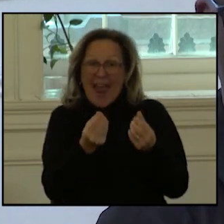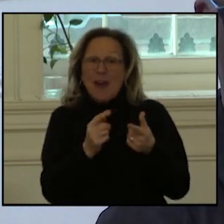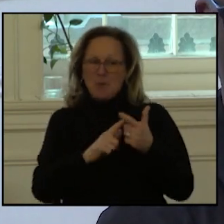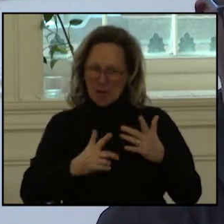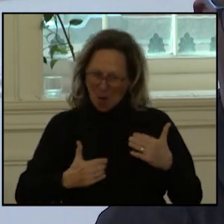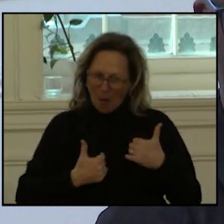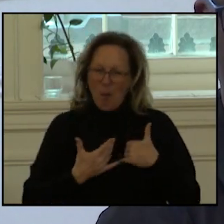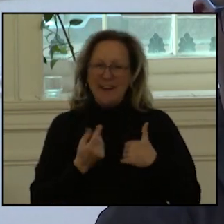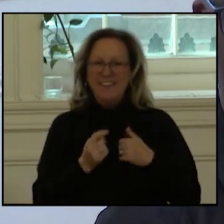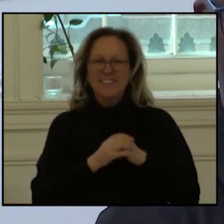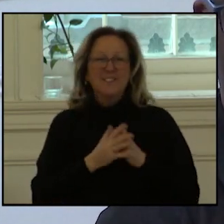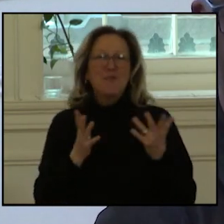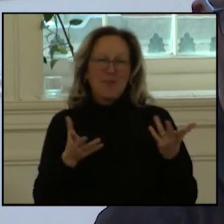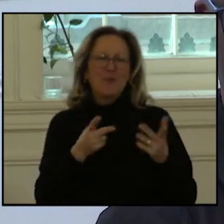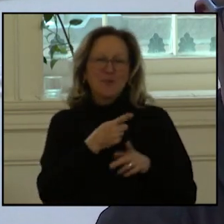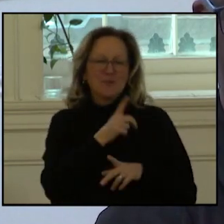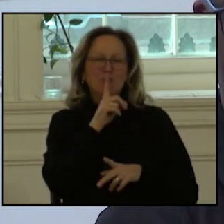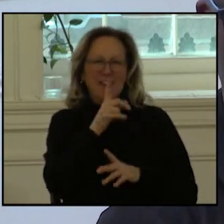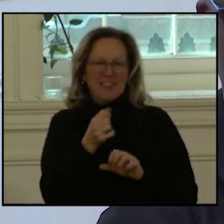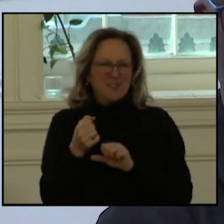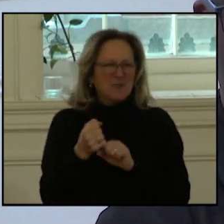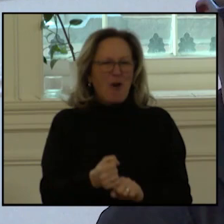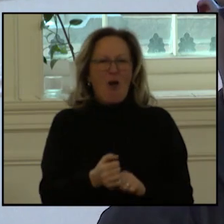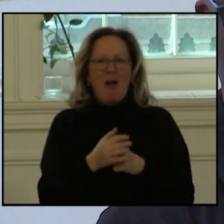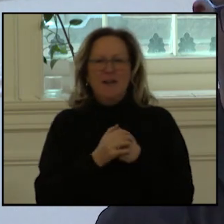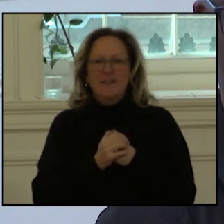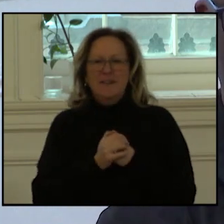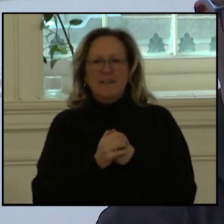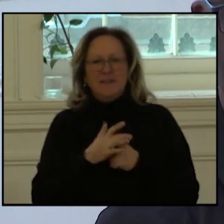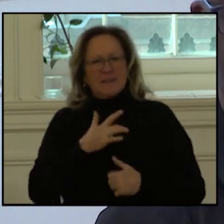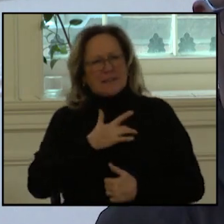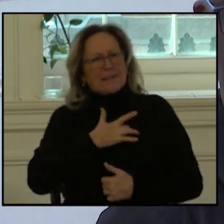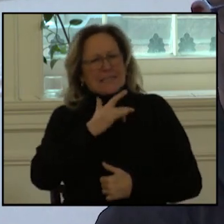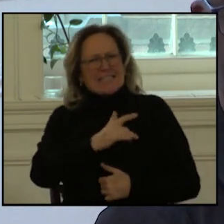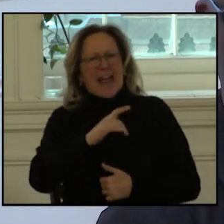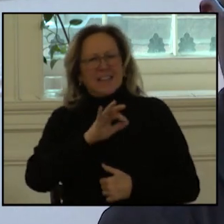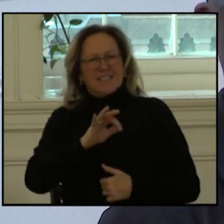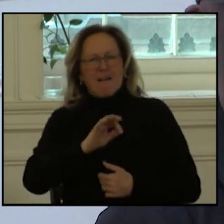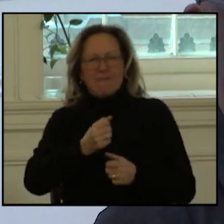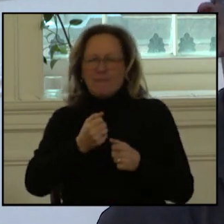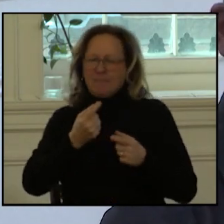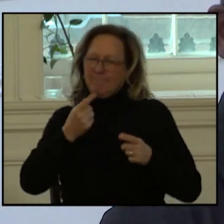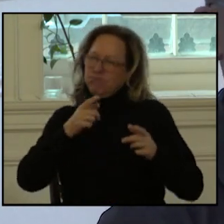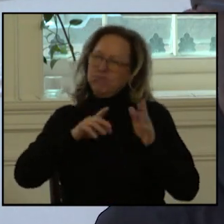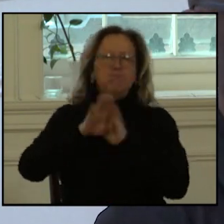some really strong sense of resilience.